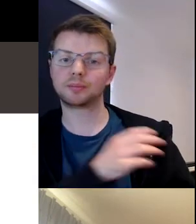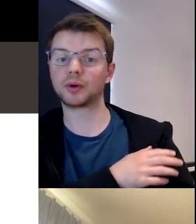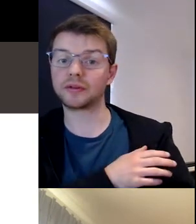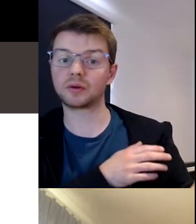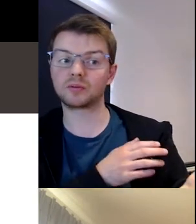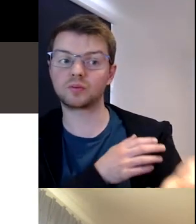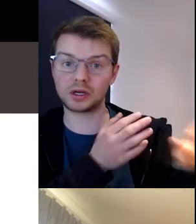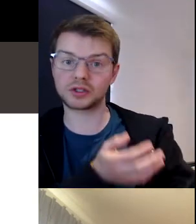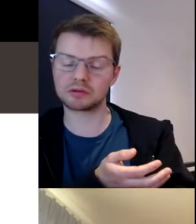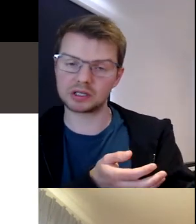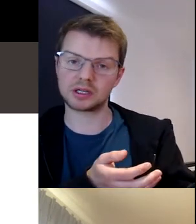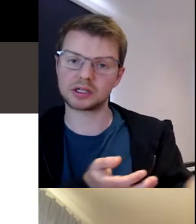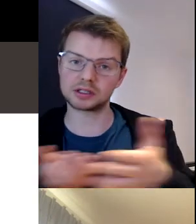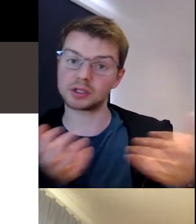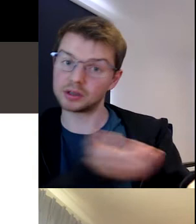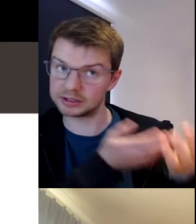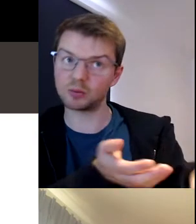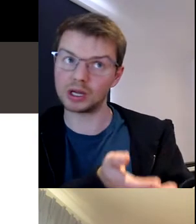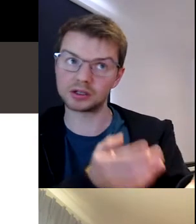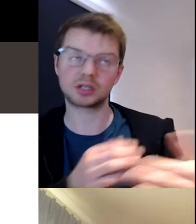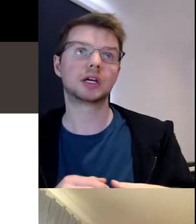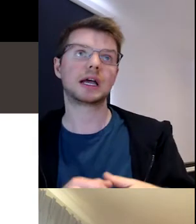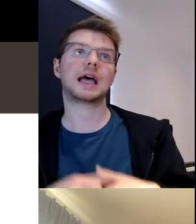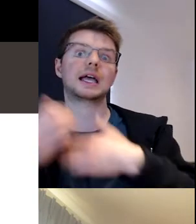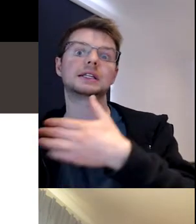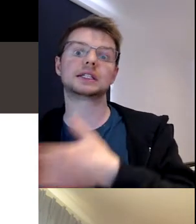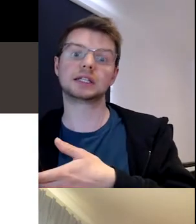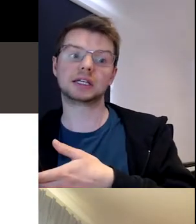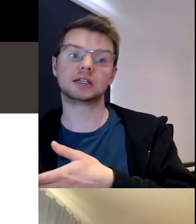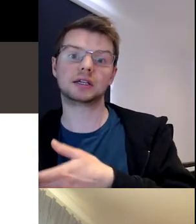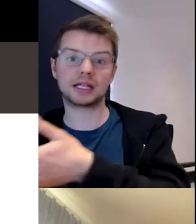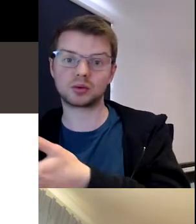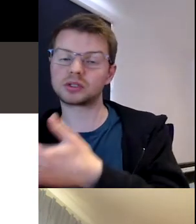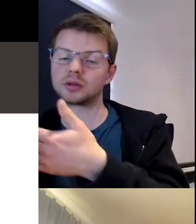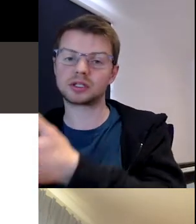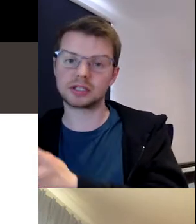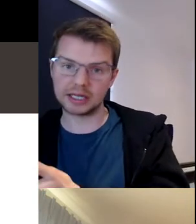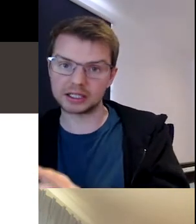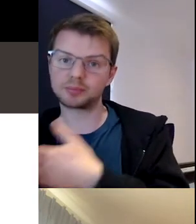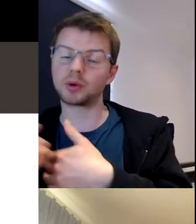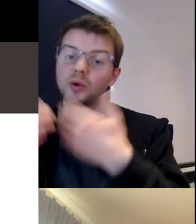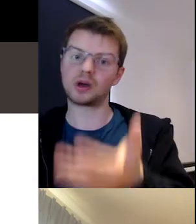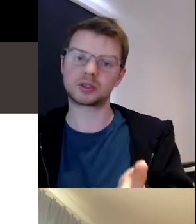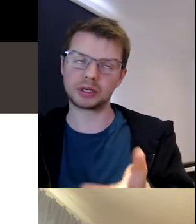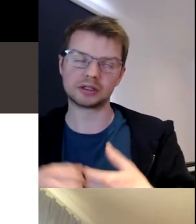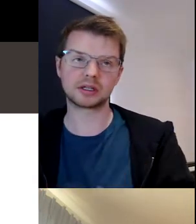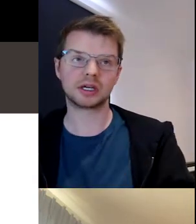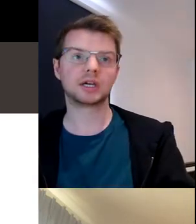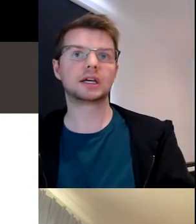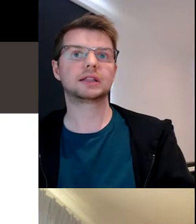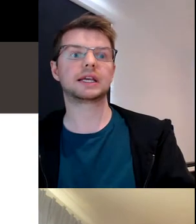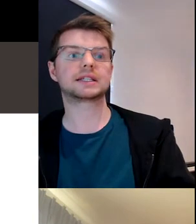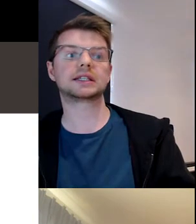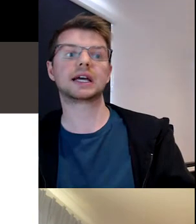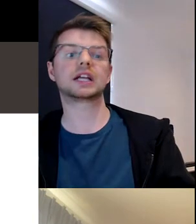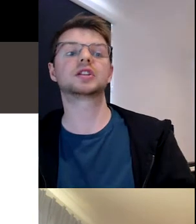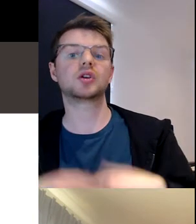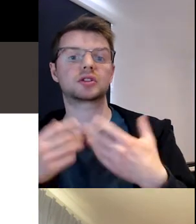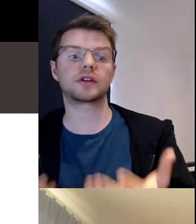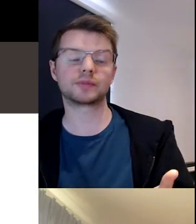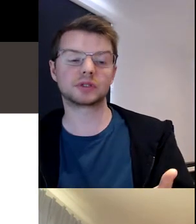to, both in the Welsh user research sessions that were conducted in Welsh and in the English ones that were conducted in English, but with Welsh speakers, they